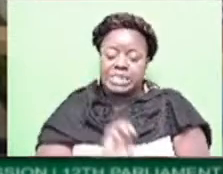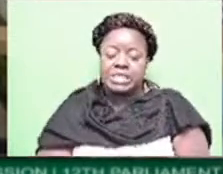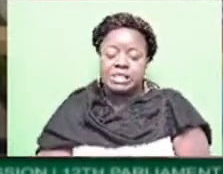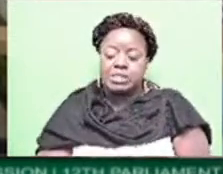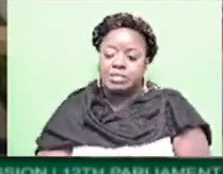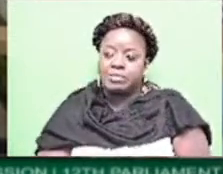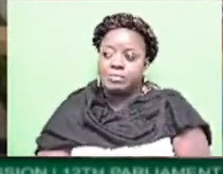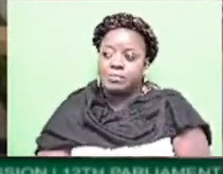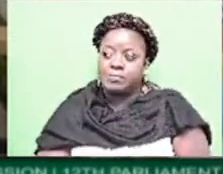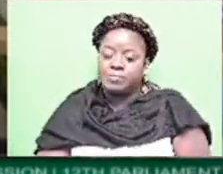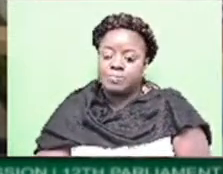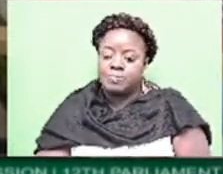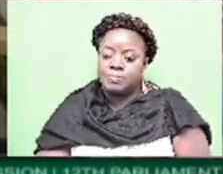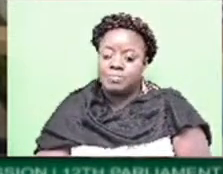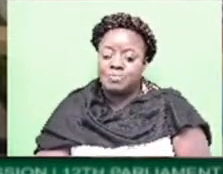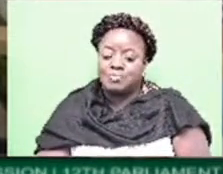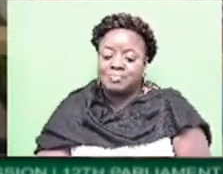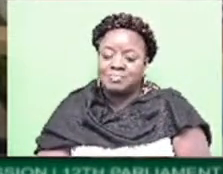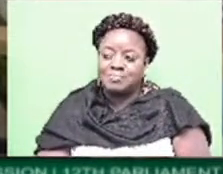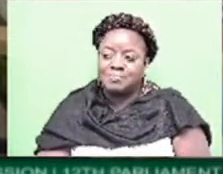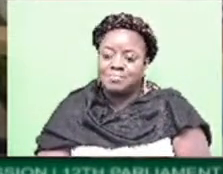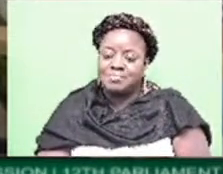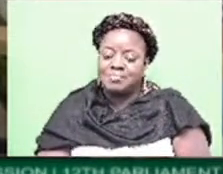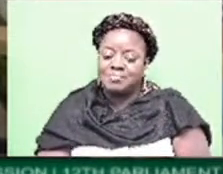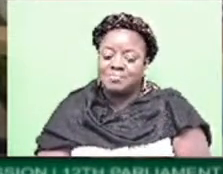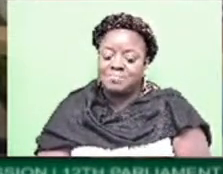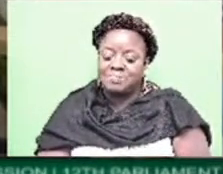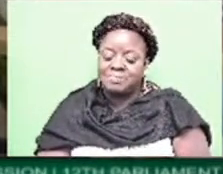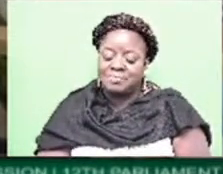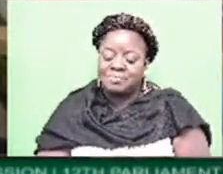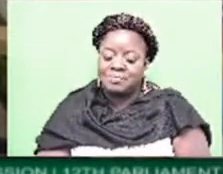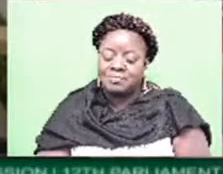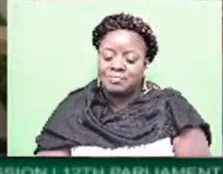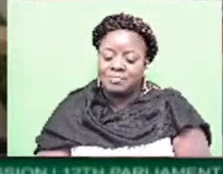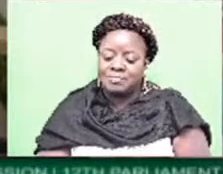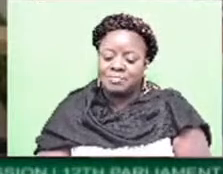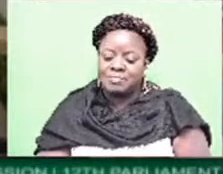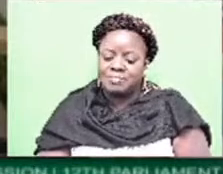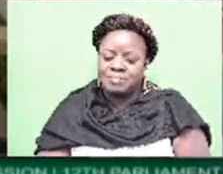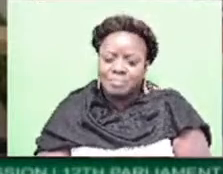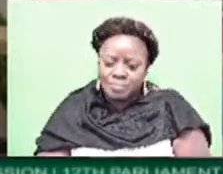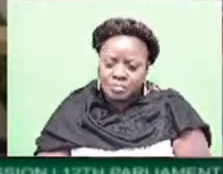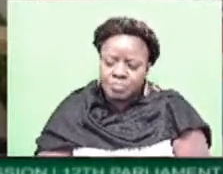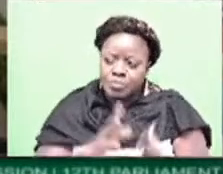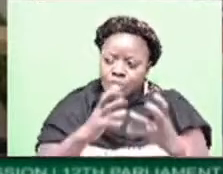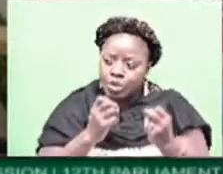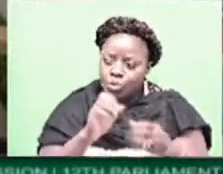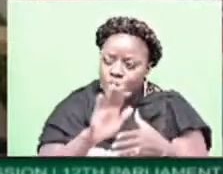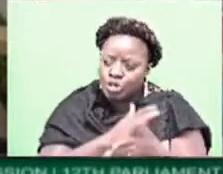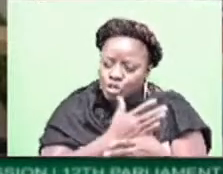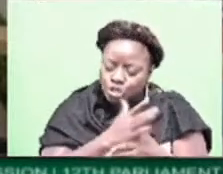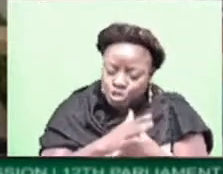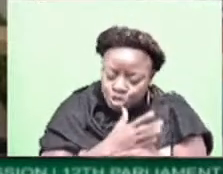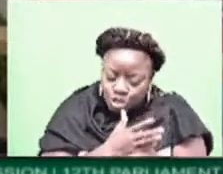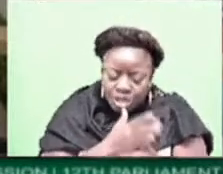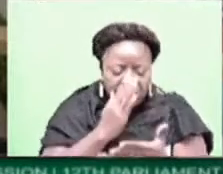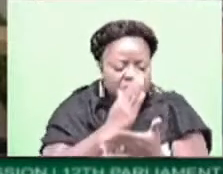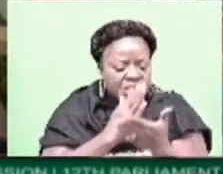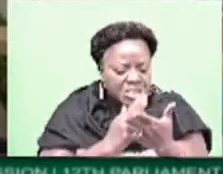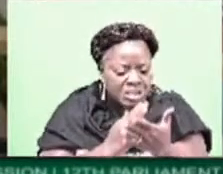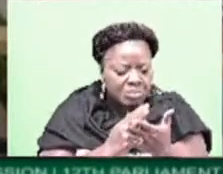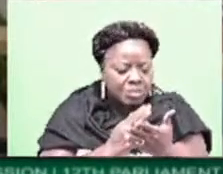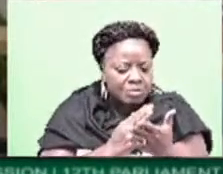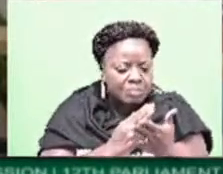off the bat, I would like to share with you the clauses that we are particularly concerned about, but are